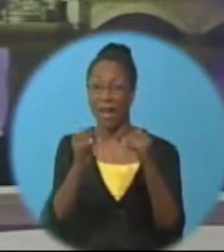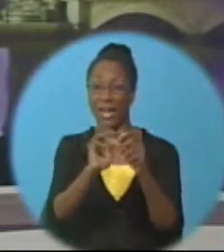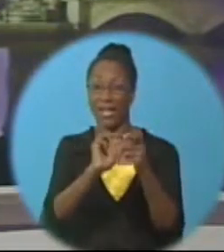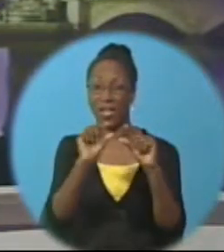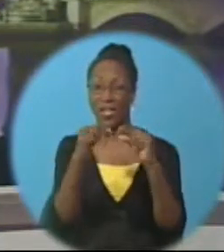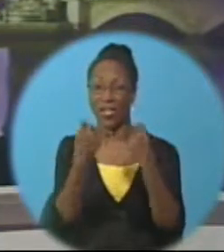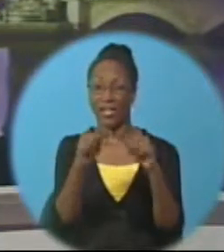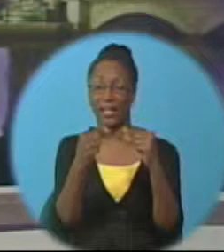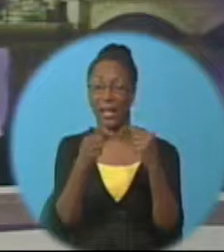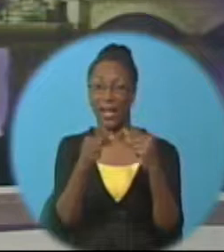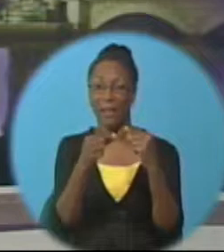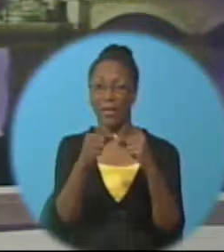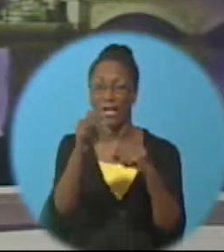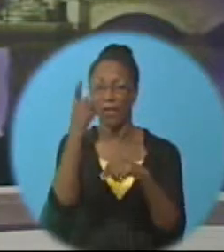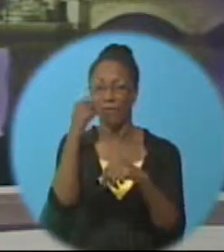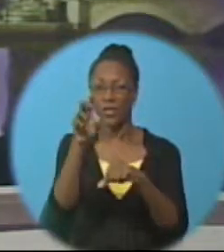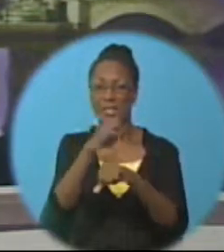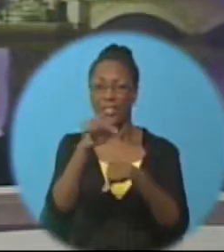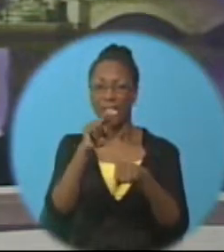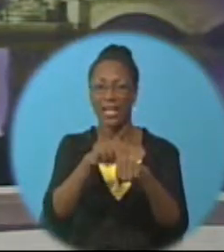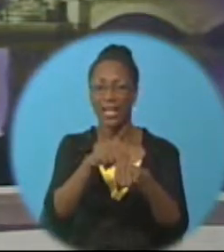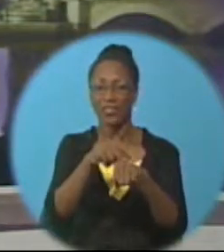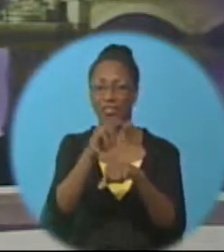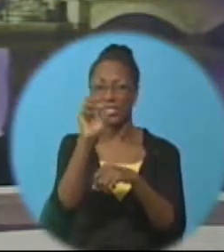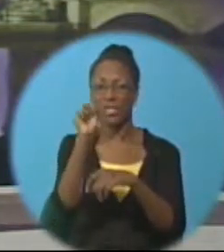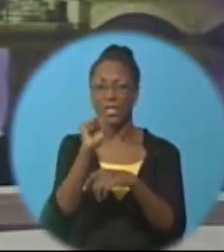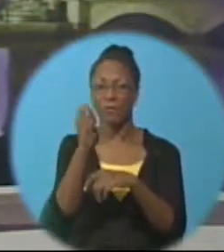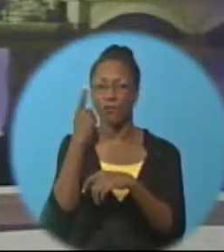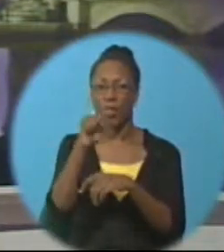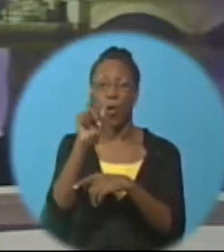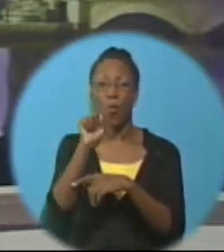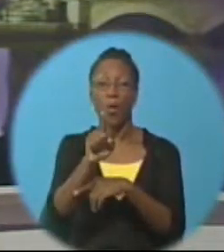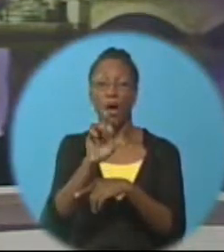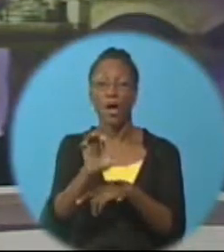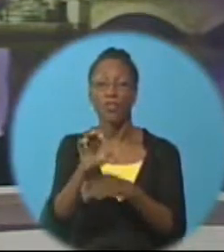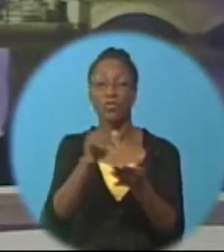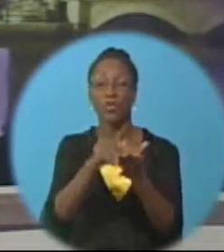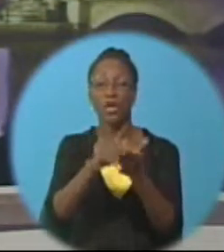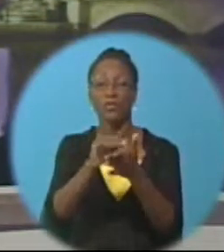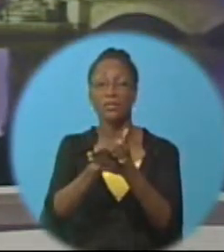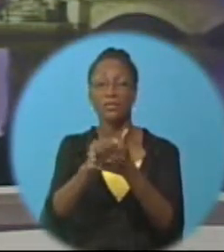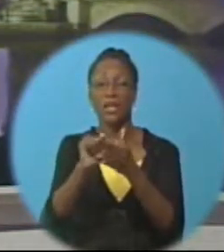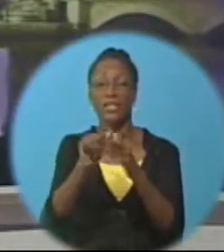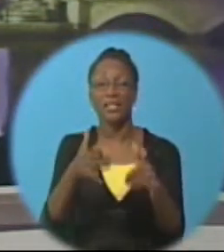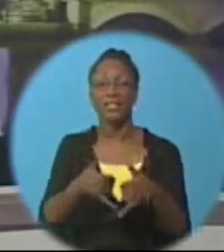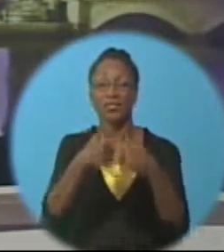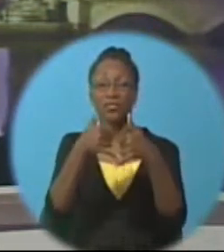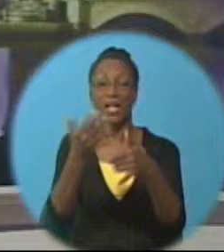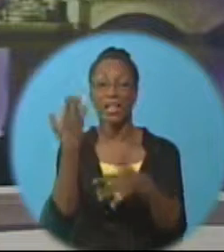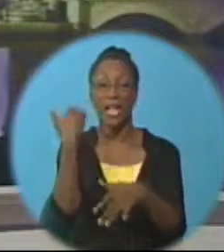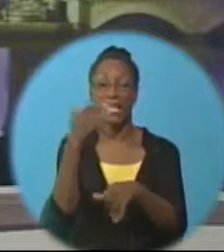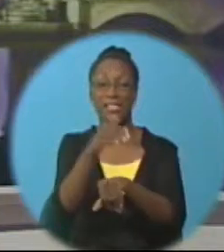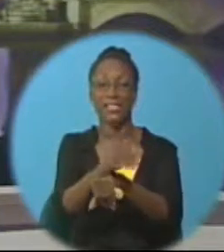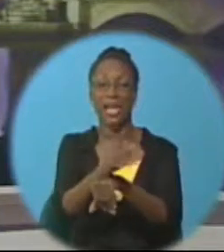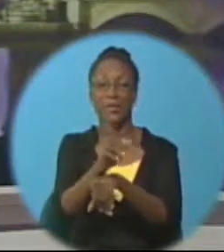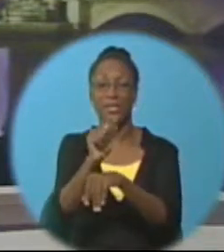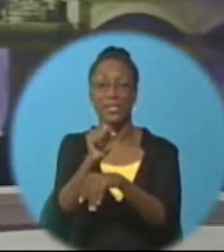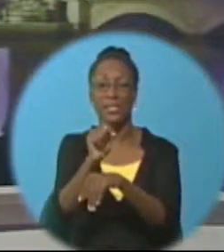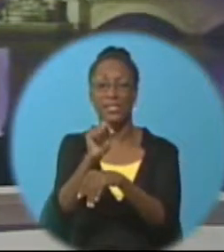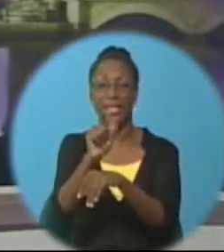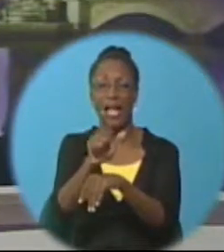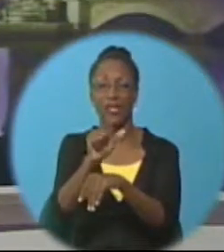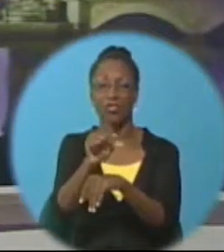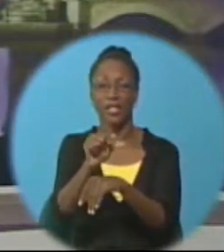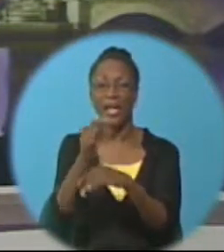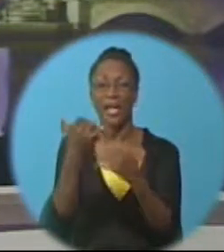National Stadium for the grand prize of $100,000 and a trophy. Last night, we took a look at Strikers. Tonight, Damien Best